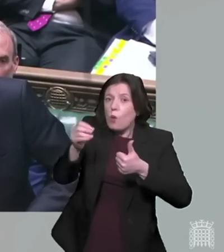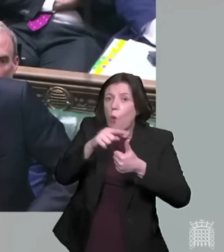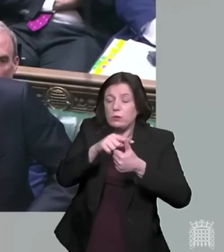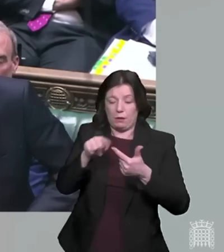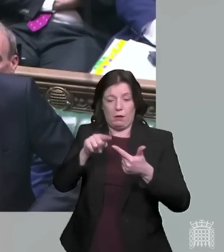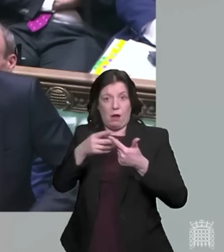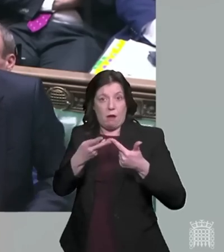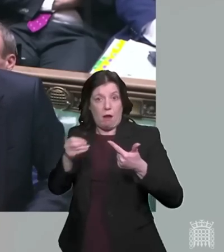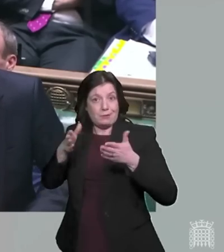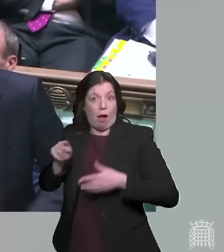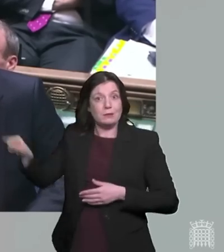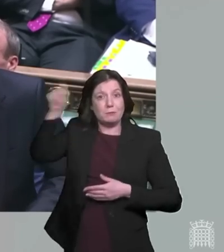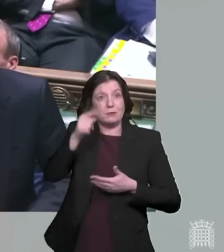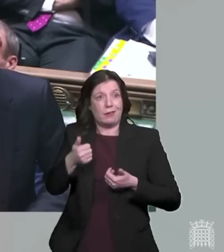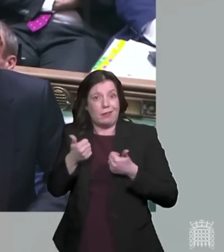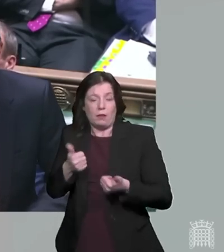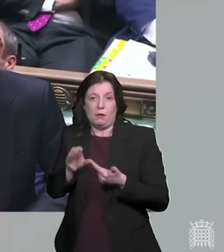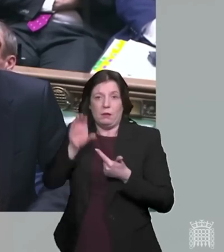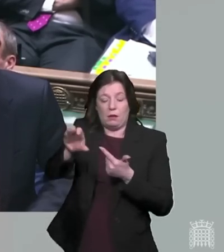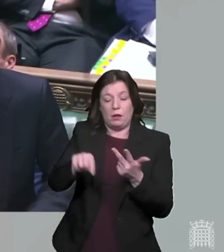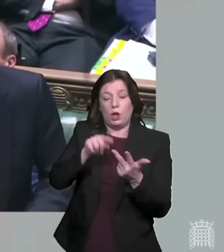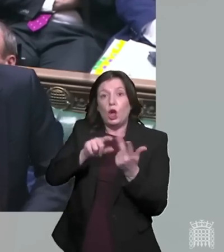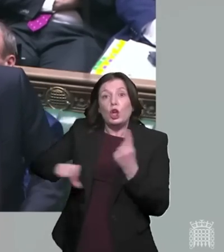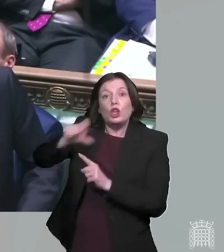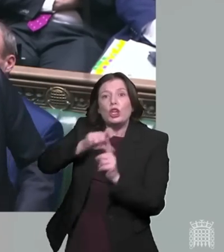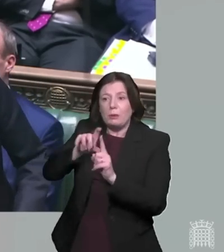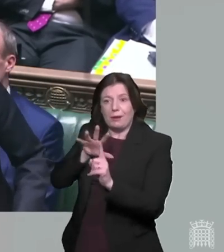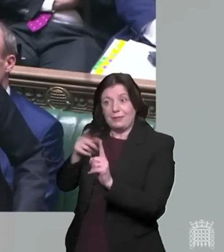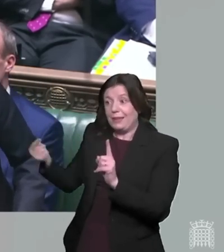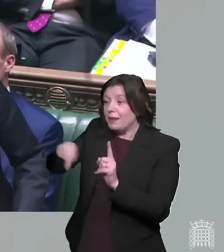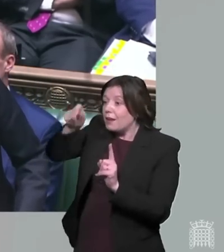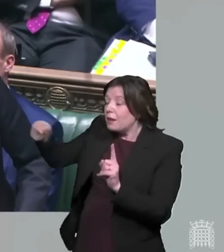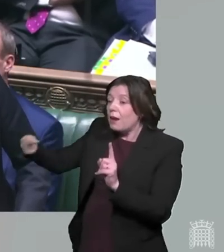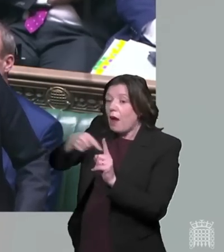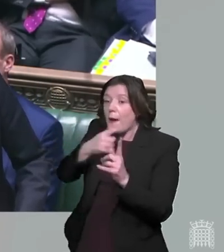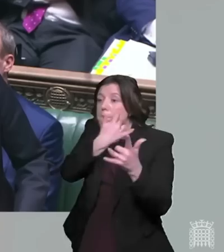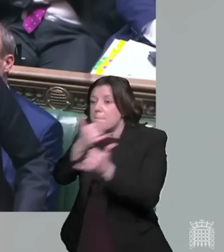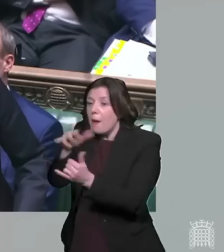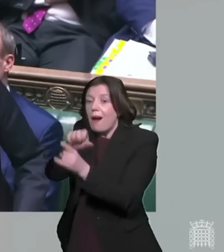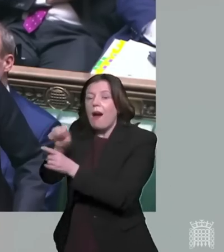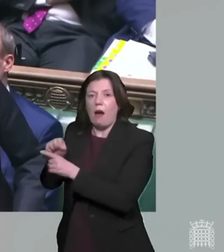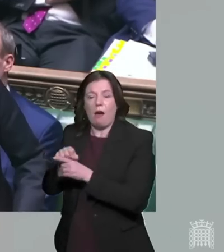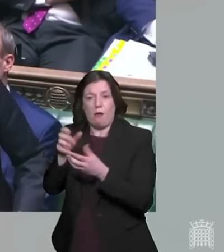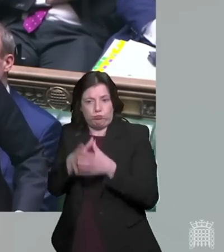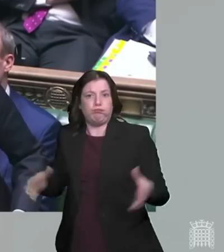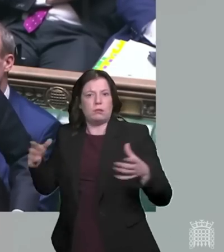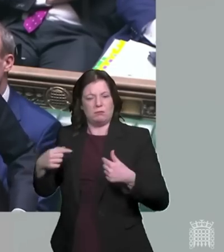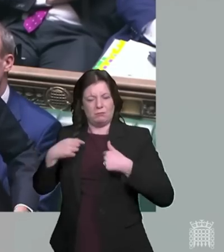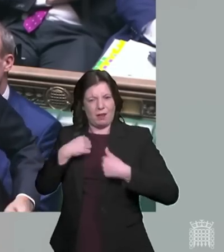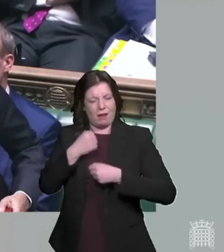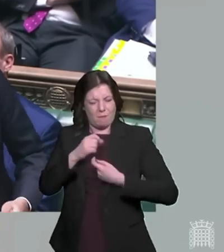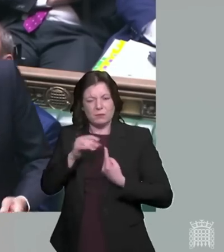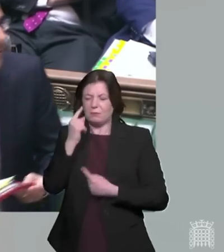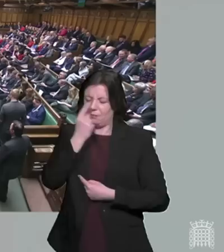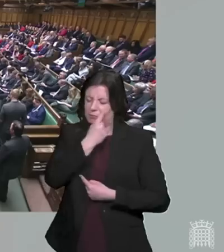upgrades around the country and up to 300 community diagnostic centres and electrical surgical hubs. This is a government that is backing the NHS with the